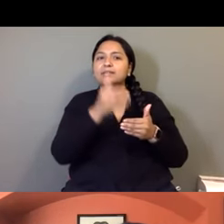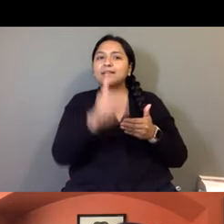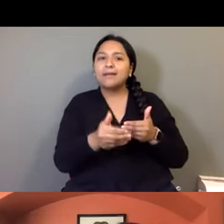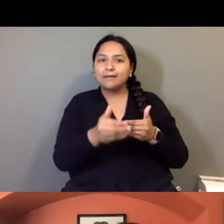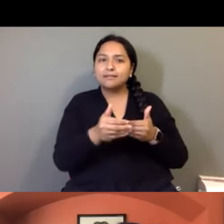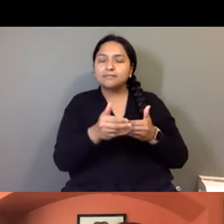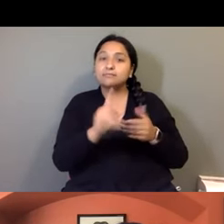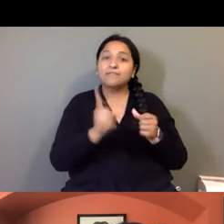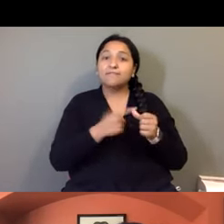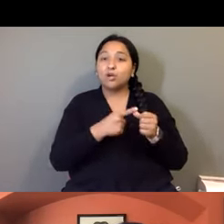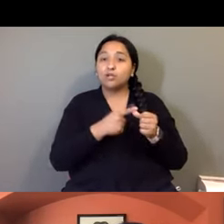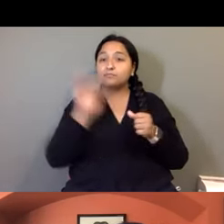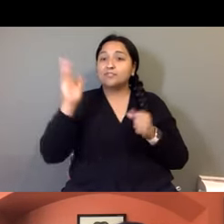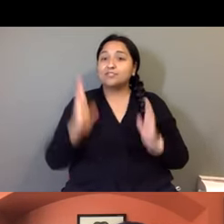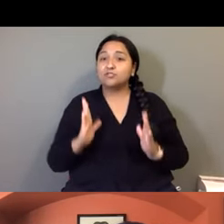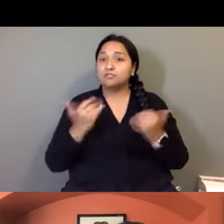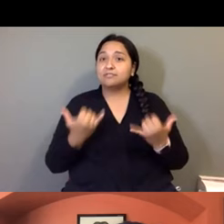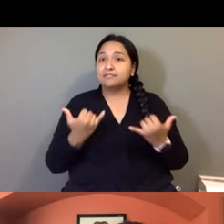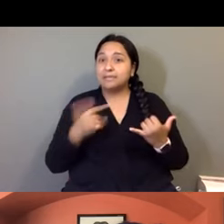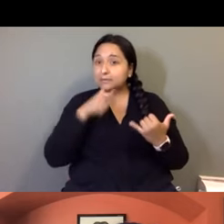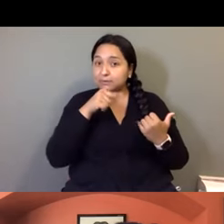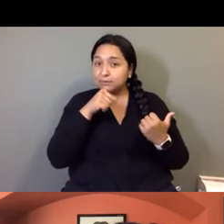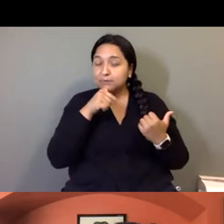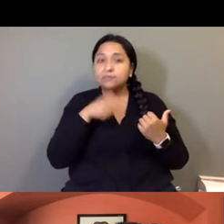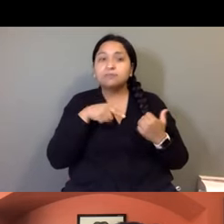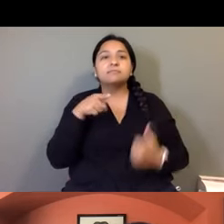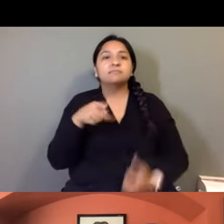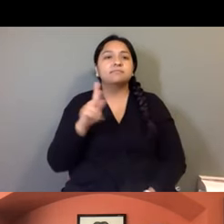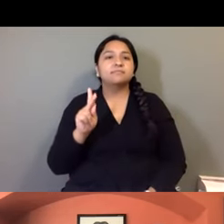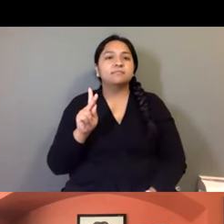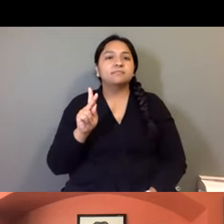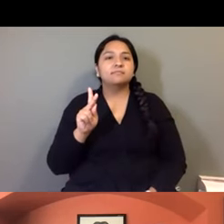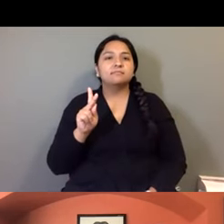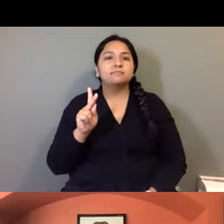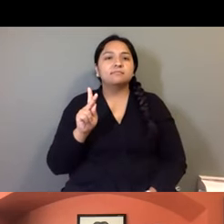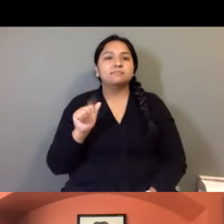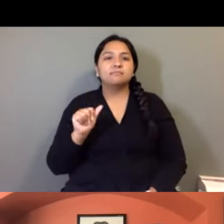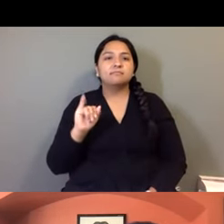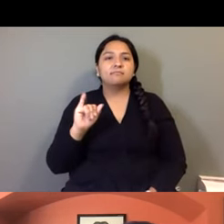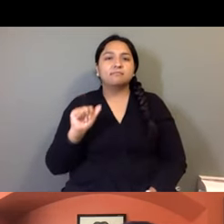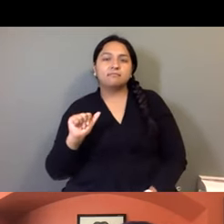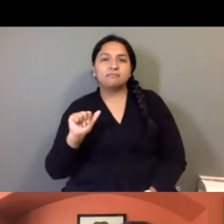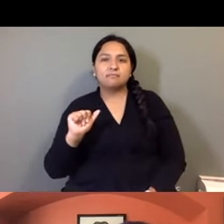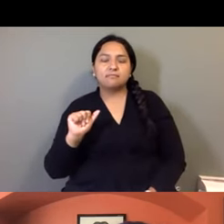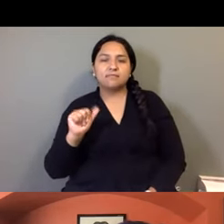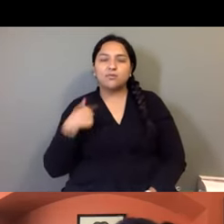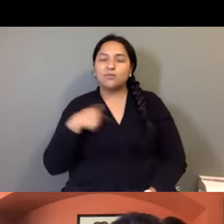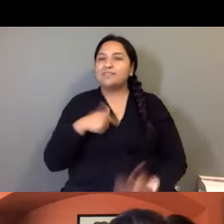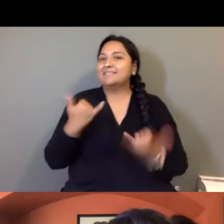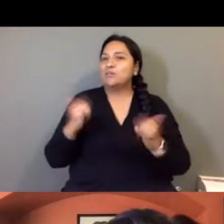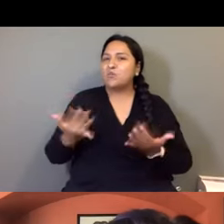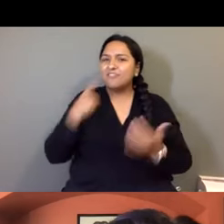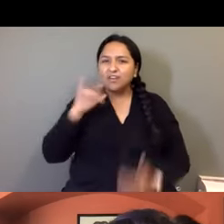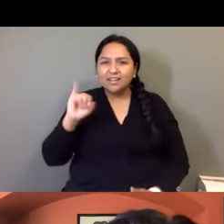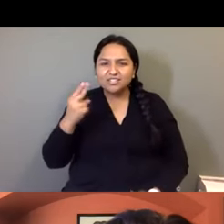our first presenter today, which will be Kaya, because we're waiting on Isha. Isha, have